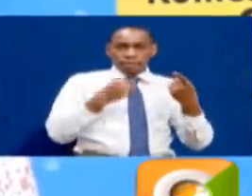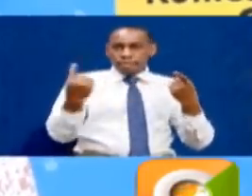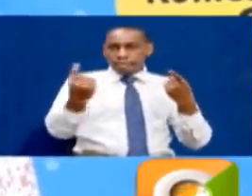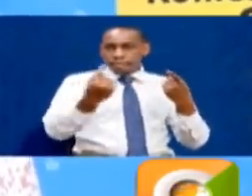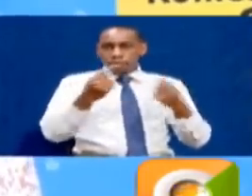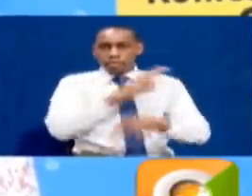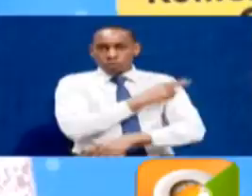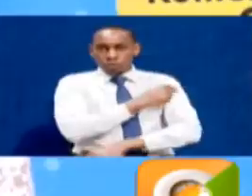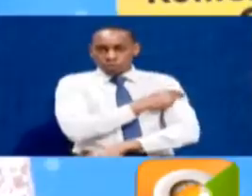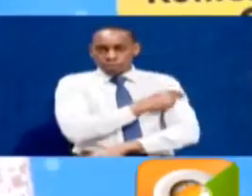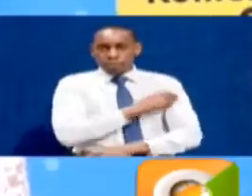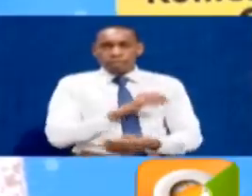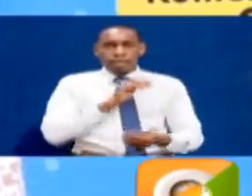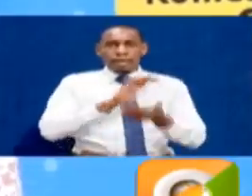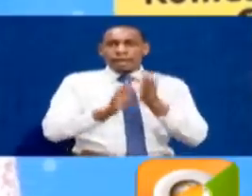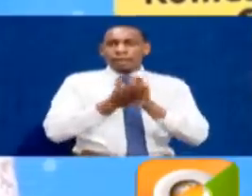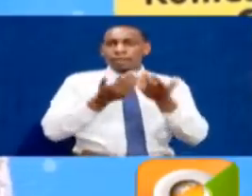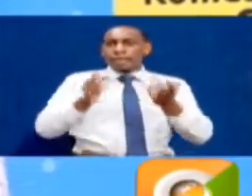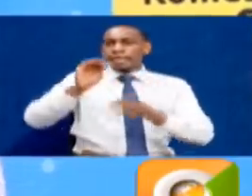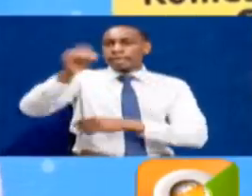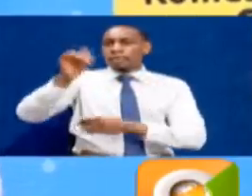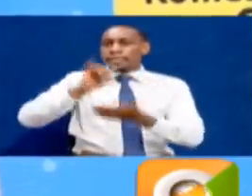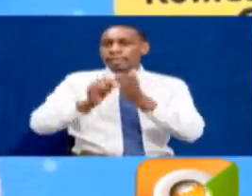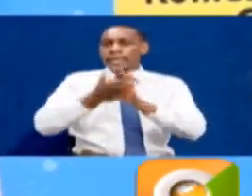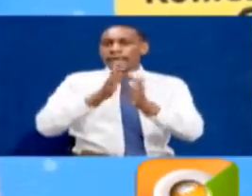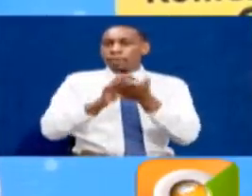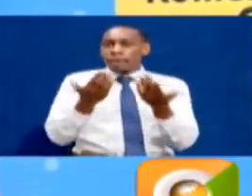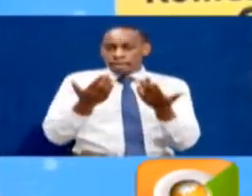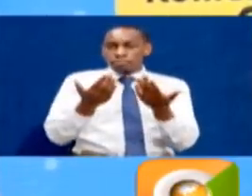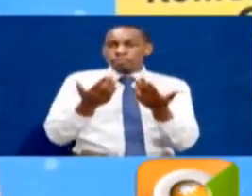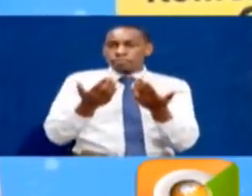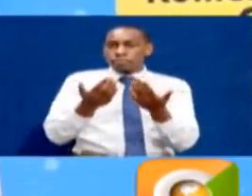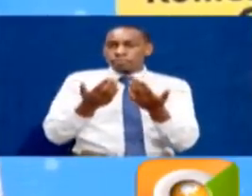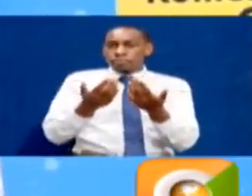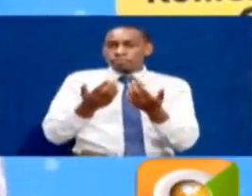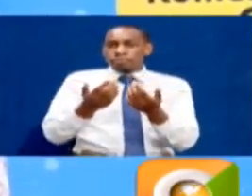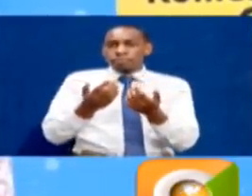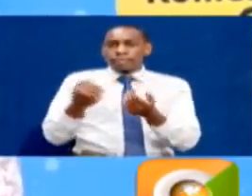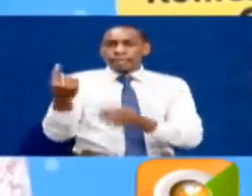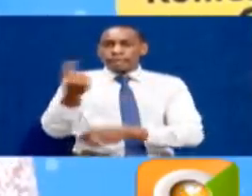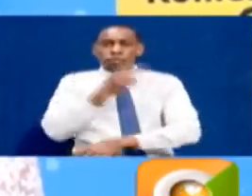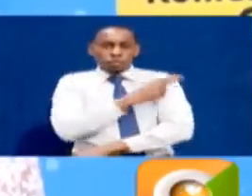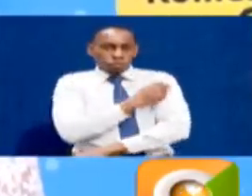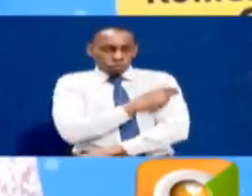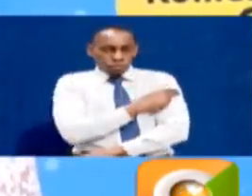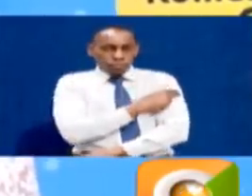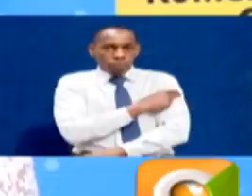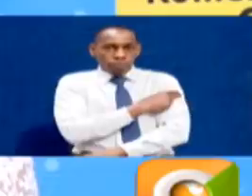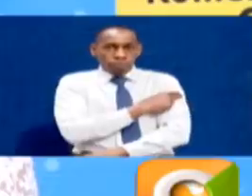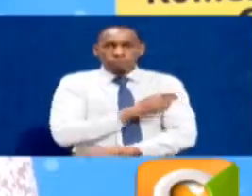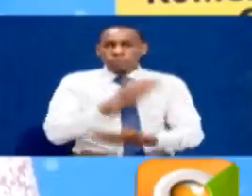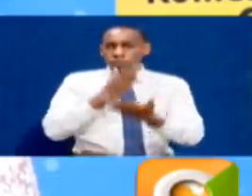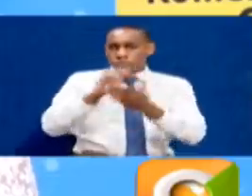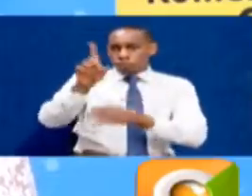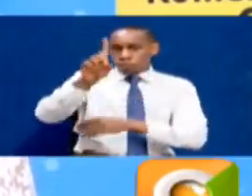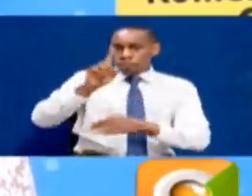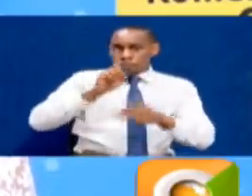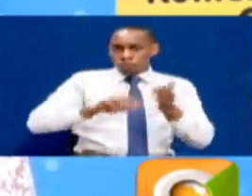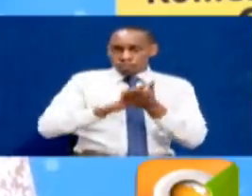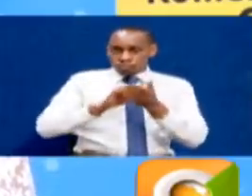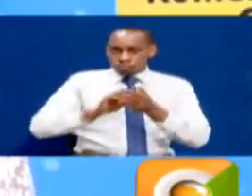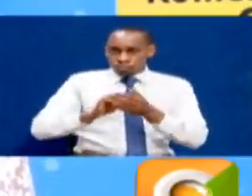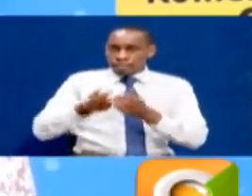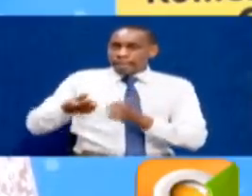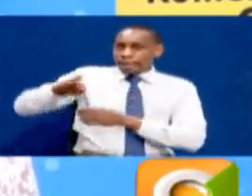isolation centers, there is not a single county that doesn't have some aspect of isolation centers. It is a question of beefing